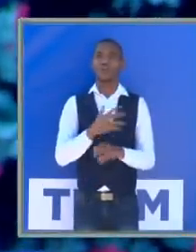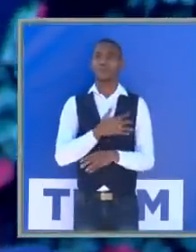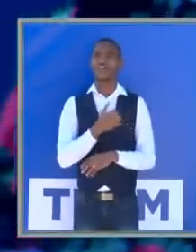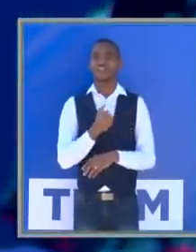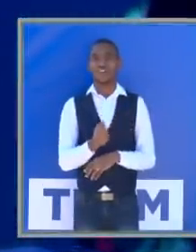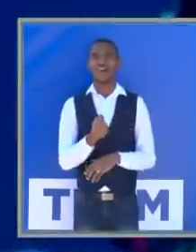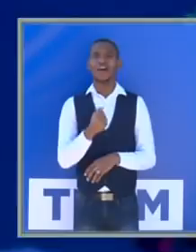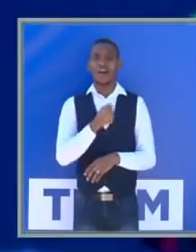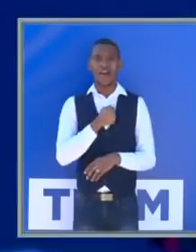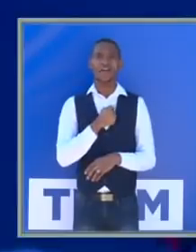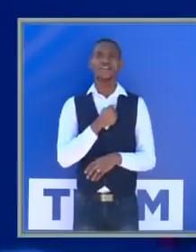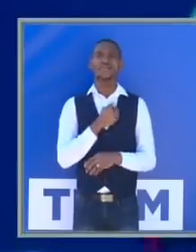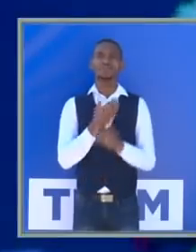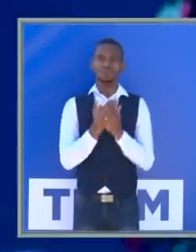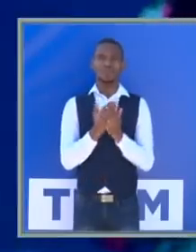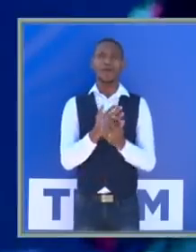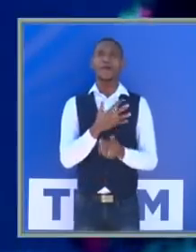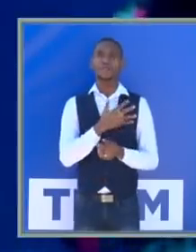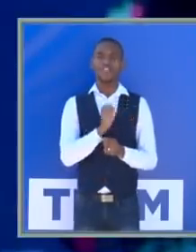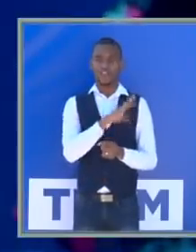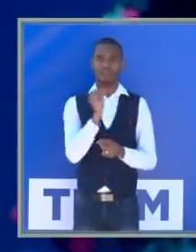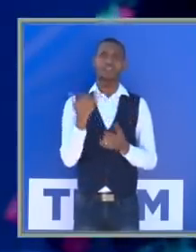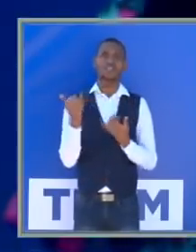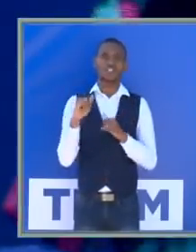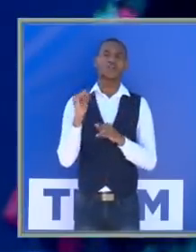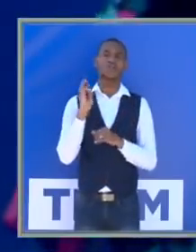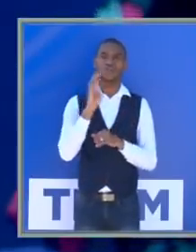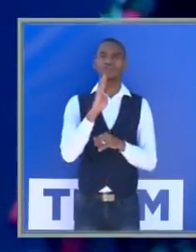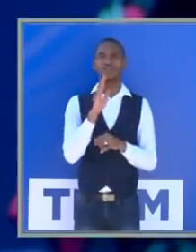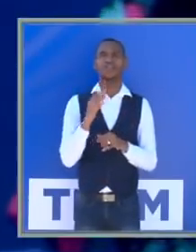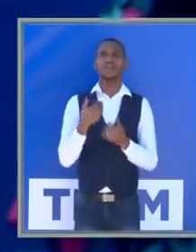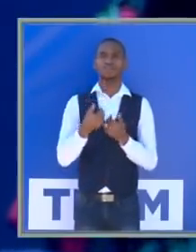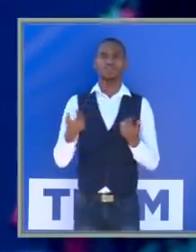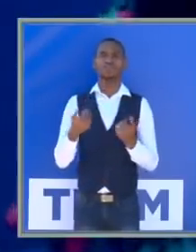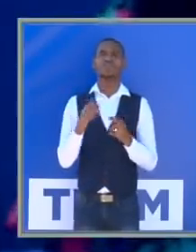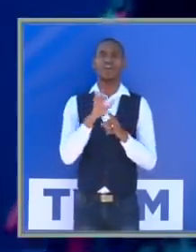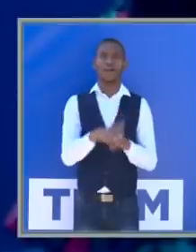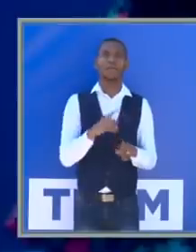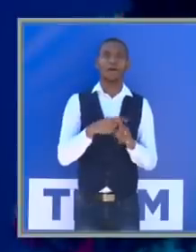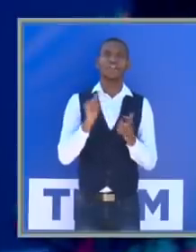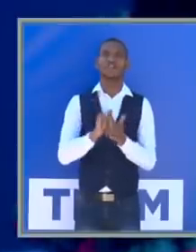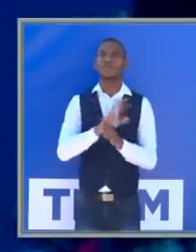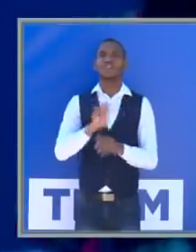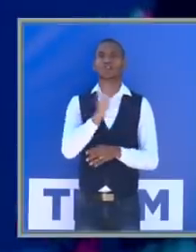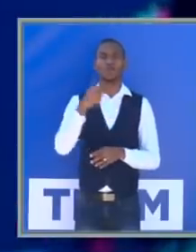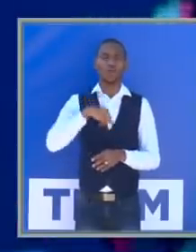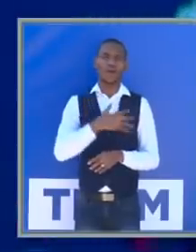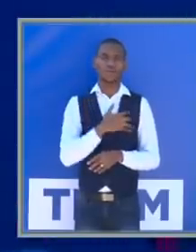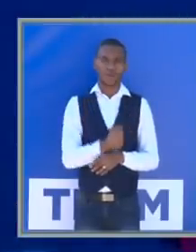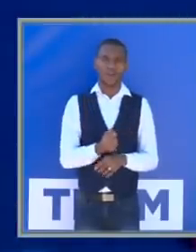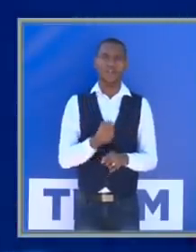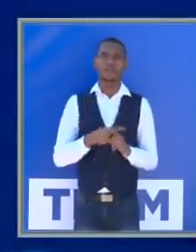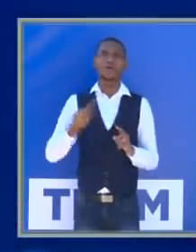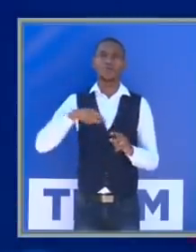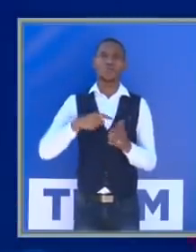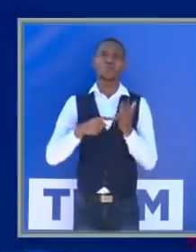I bet you apartheid would still be in place. But that's not South Africa. We are brave, and instead we're going to